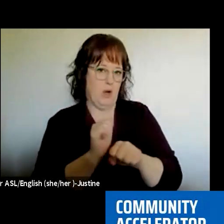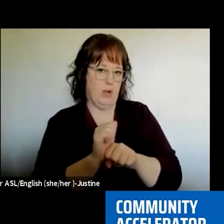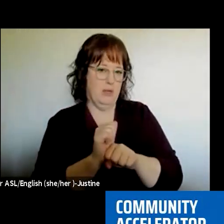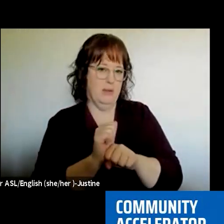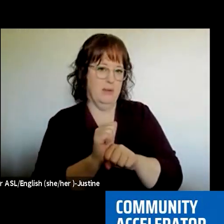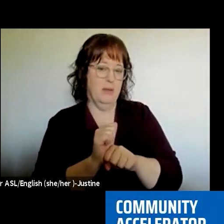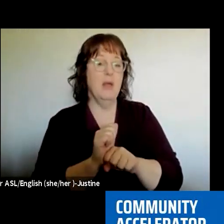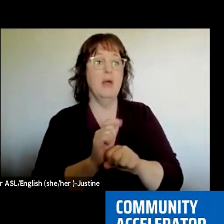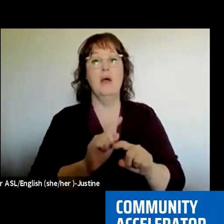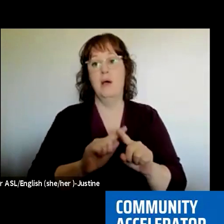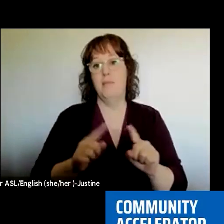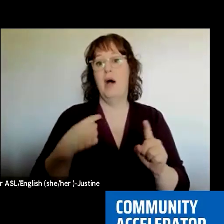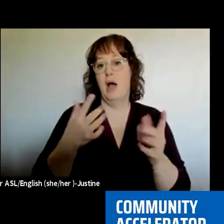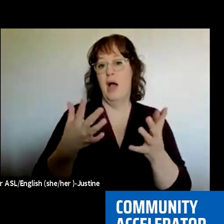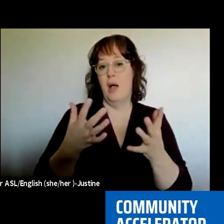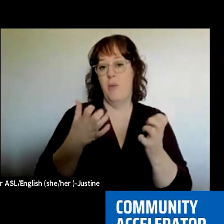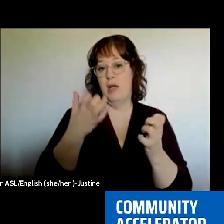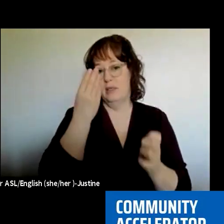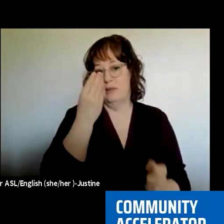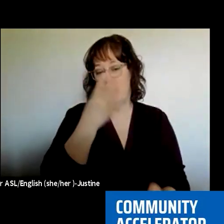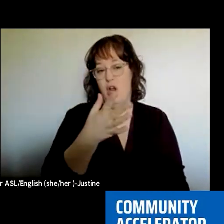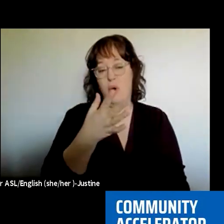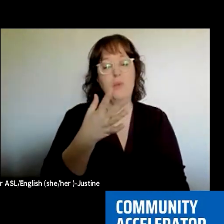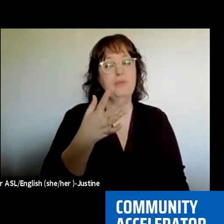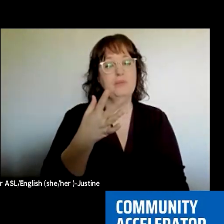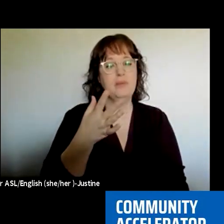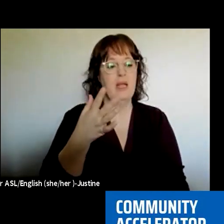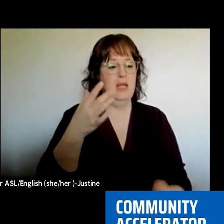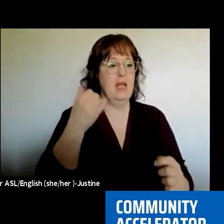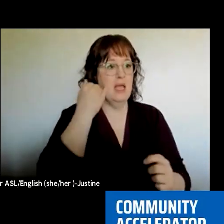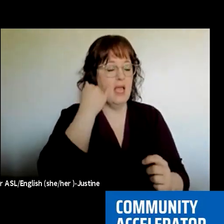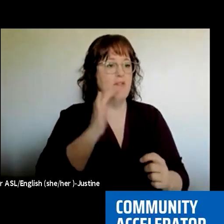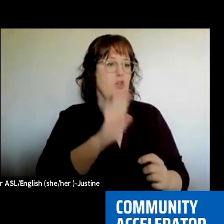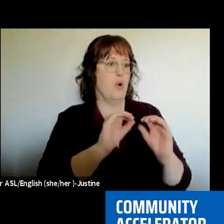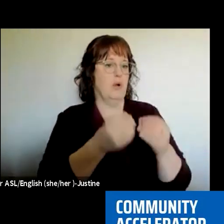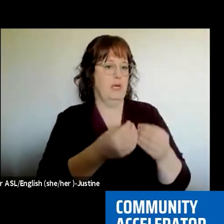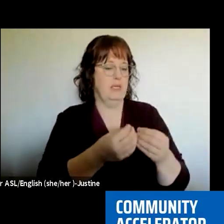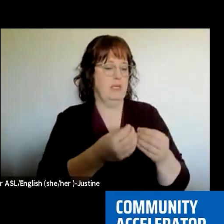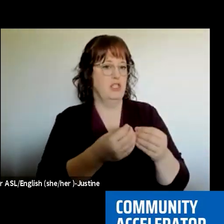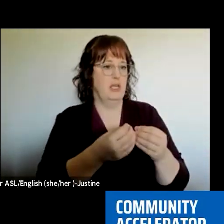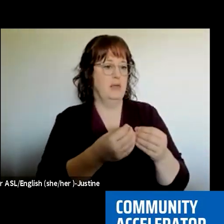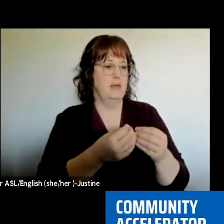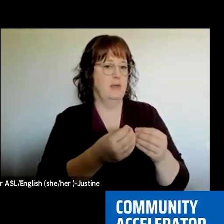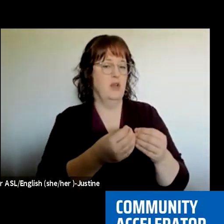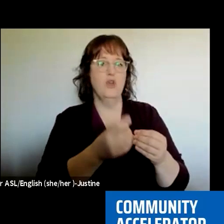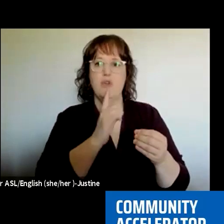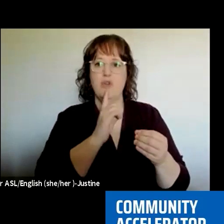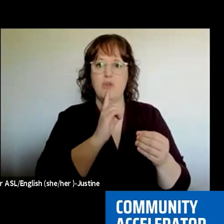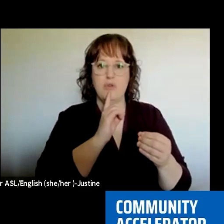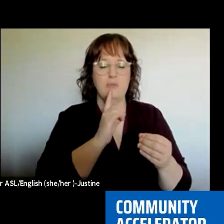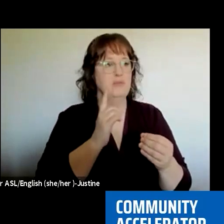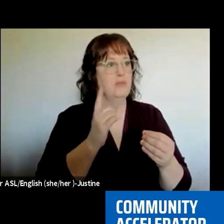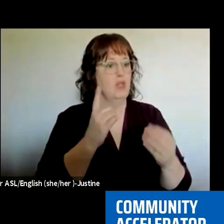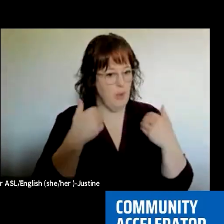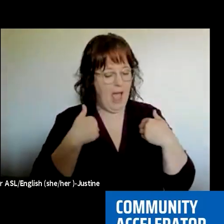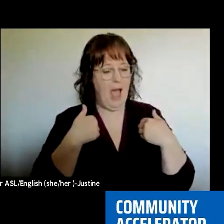to make mention that if you're an organization where the members of these populations are really present in your